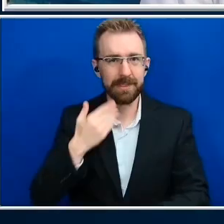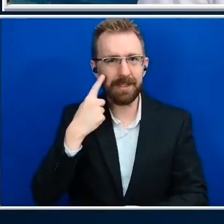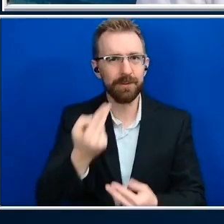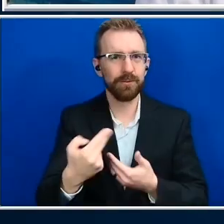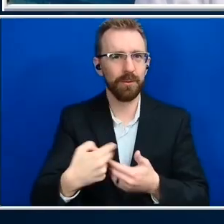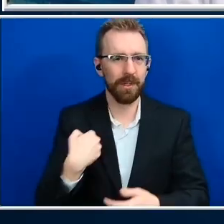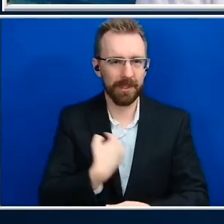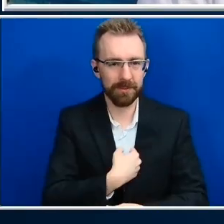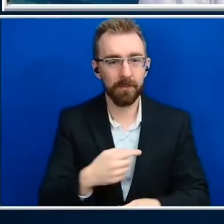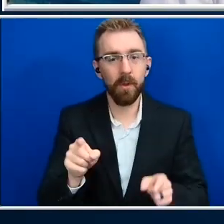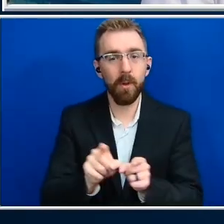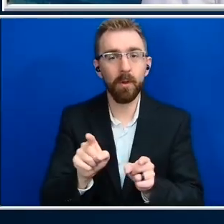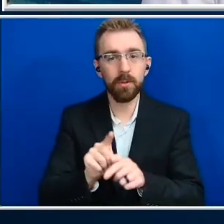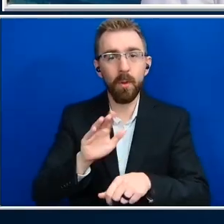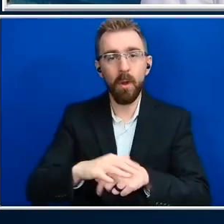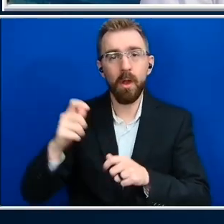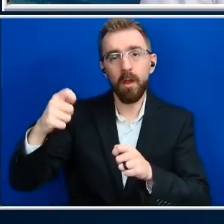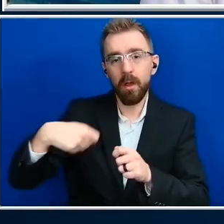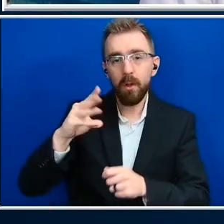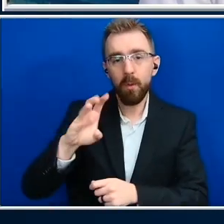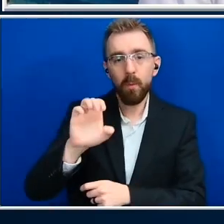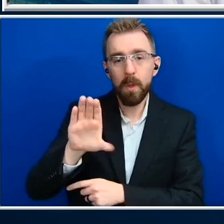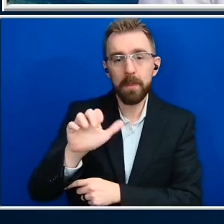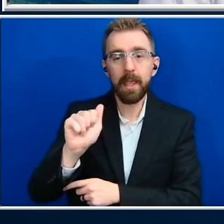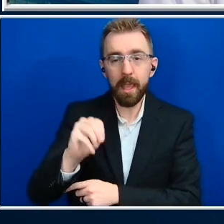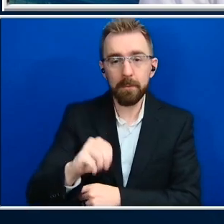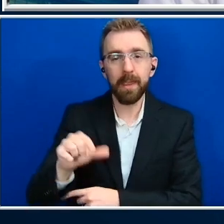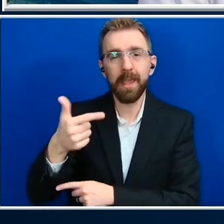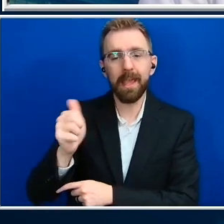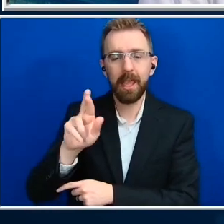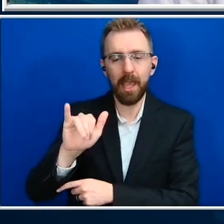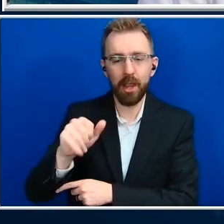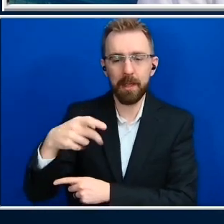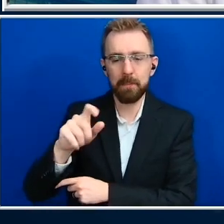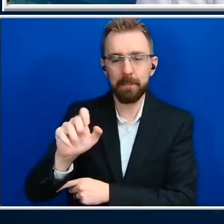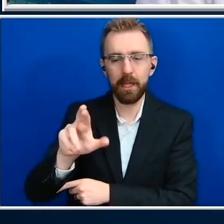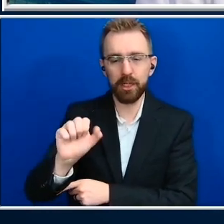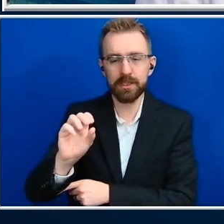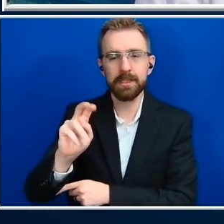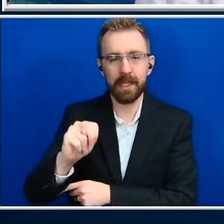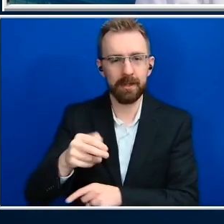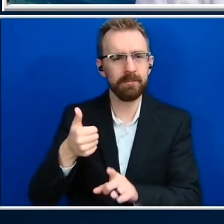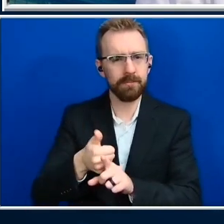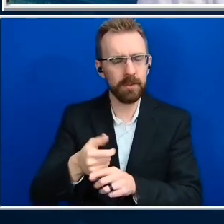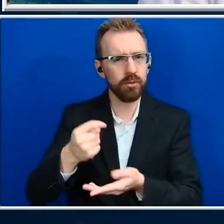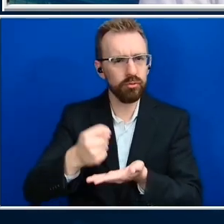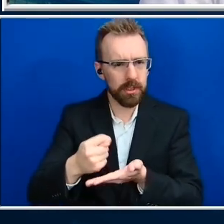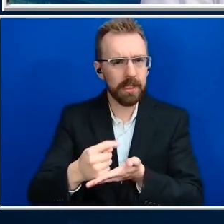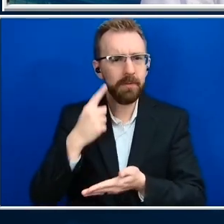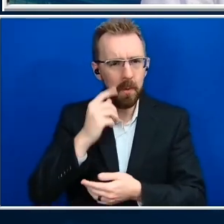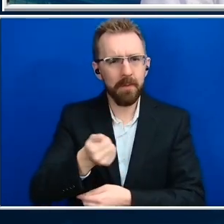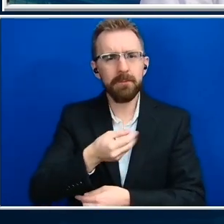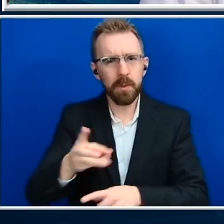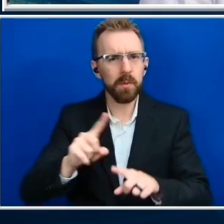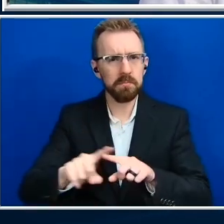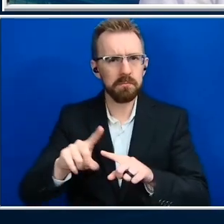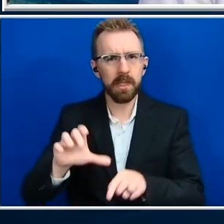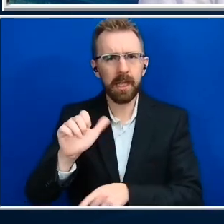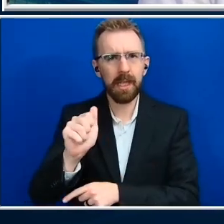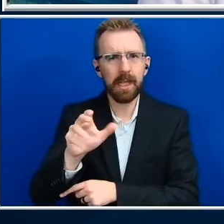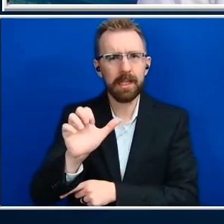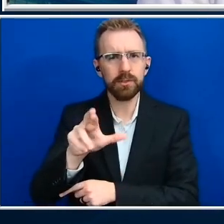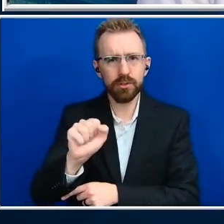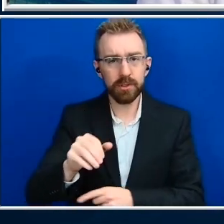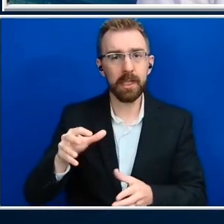us via webcam is Gary Peterson, who's been treated for a couple of different cancers, including a stomach cancer that led